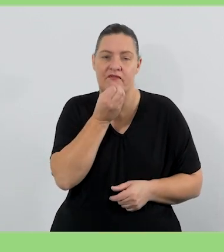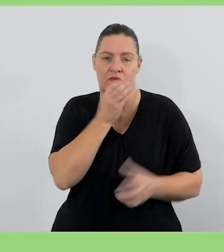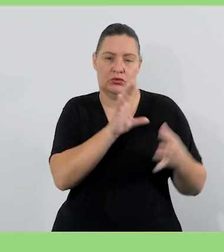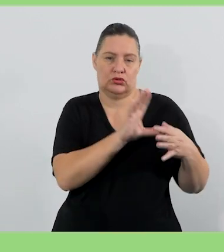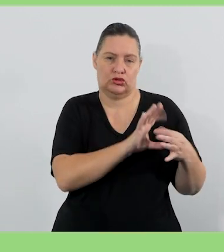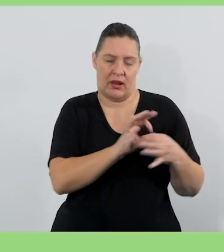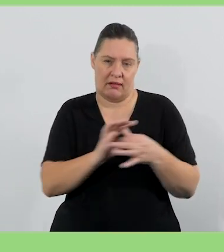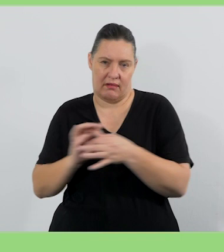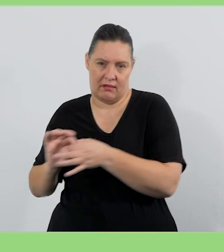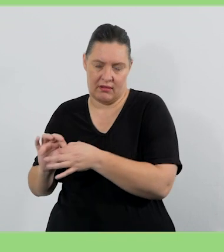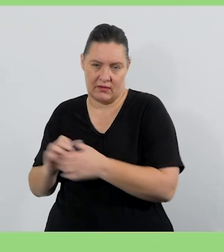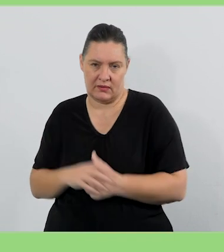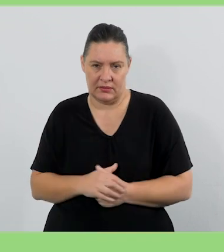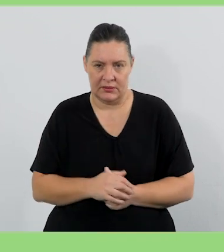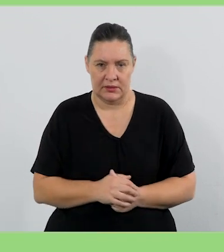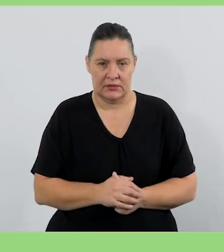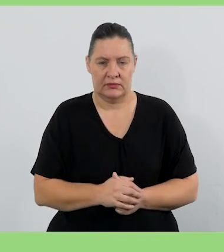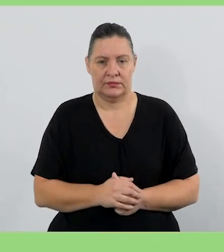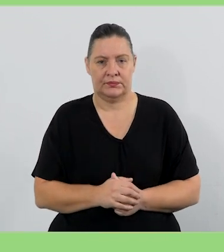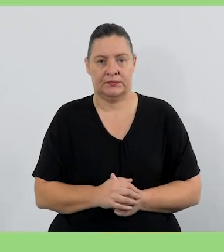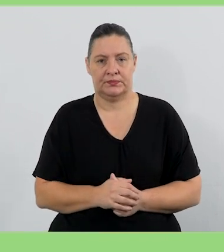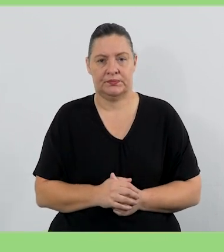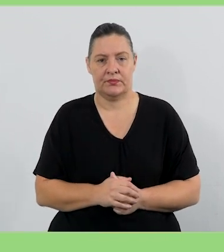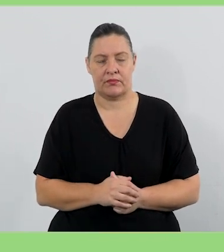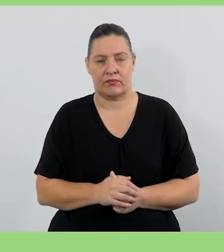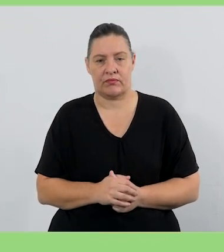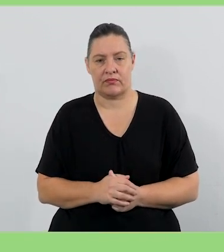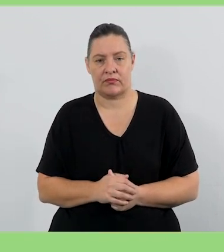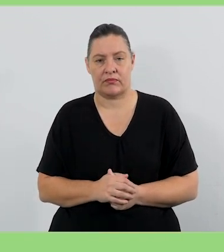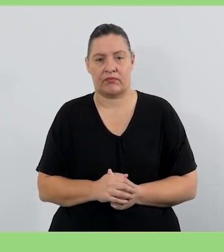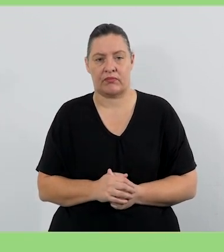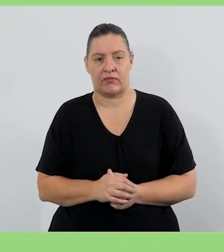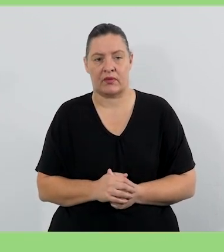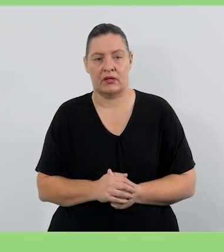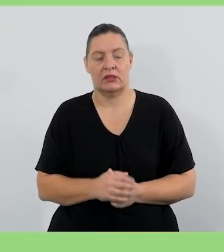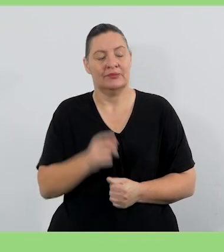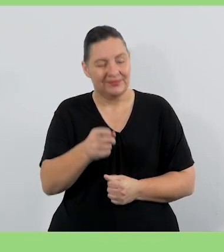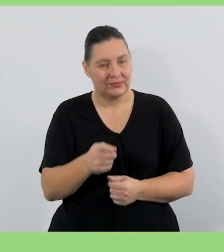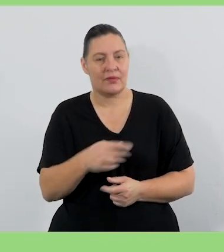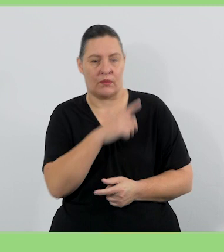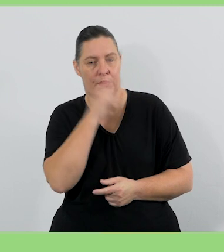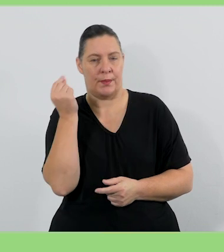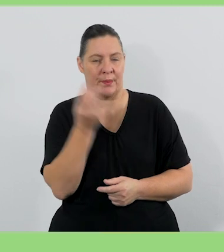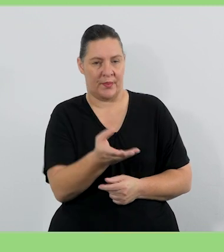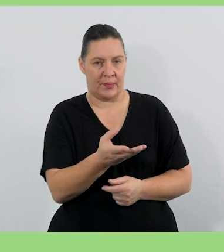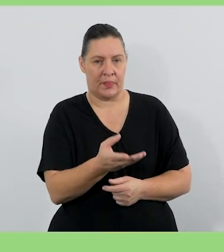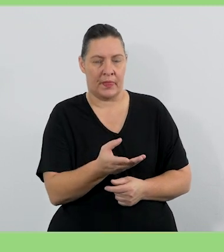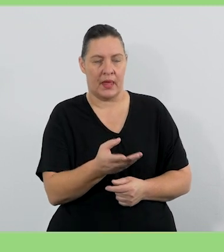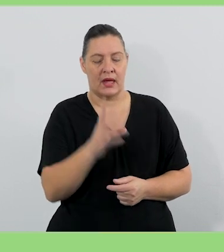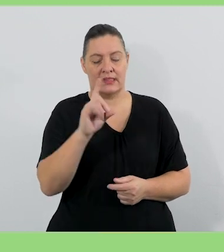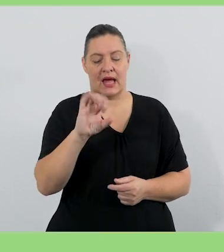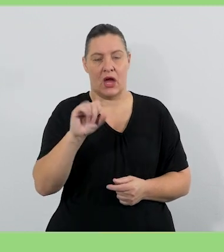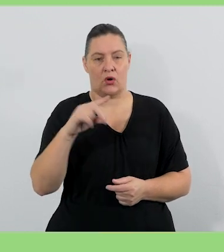is called a food chain. Very good. That is what we call